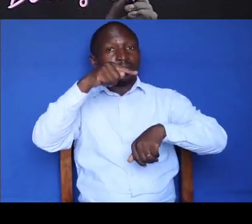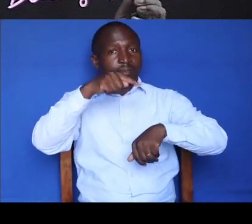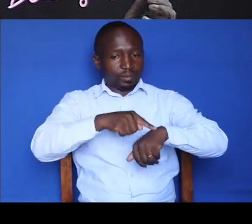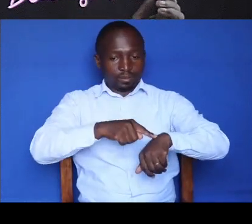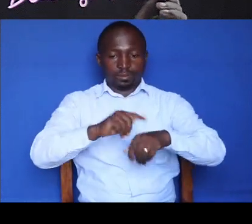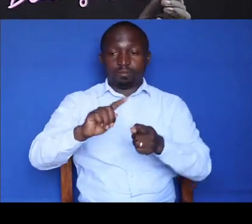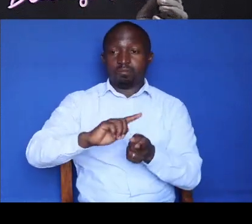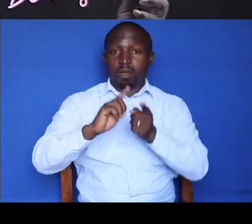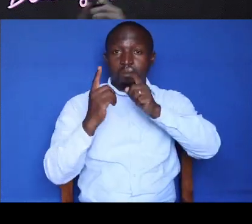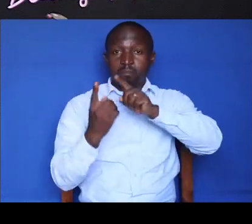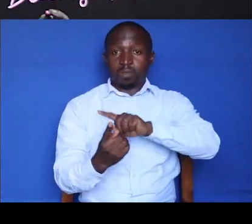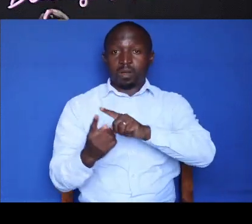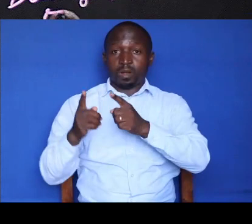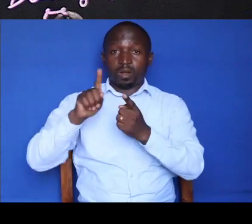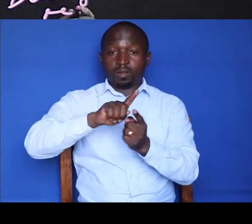river